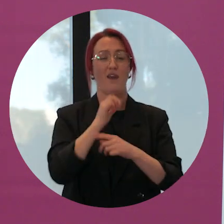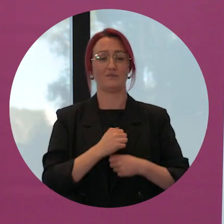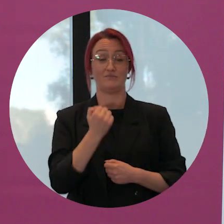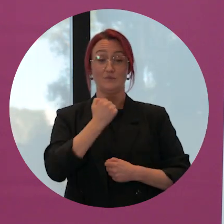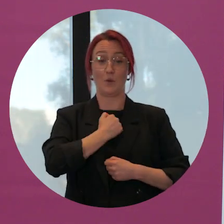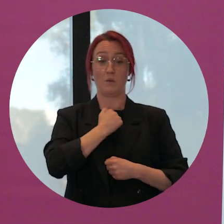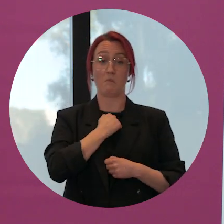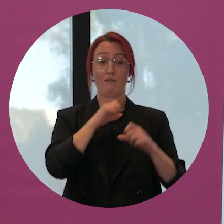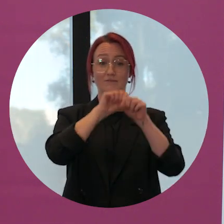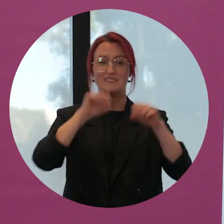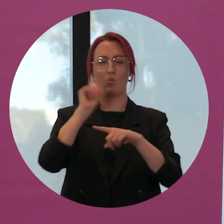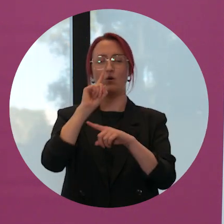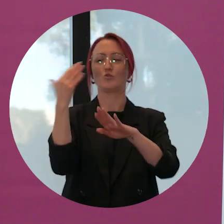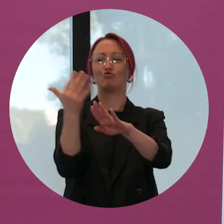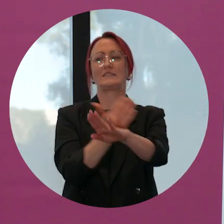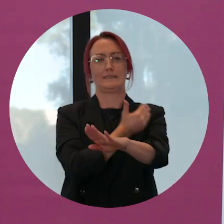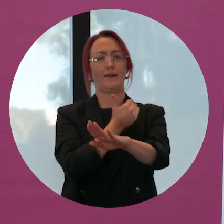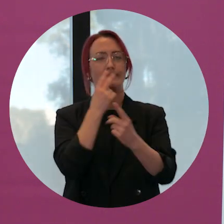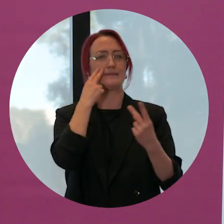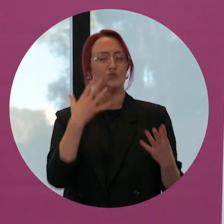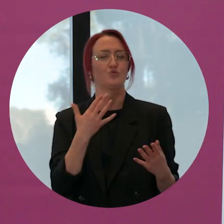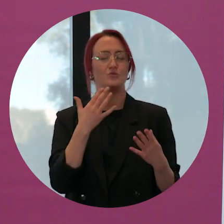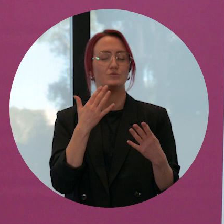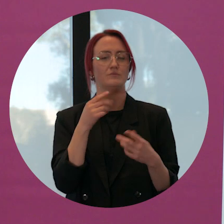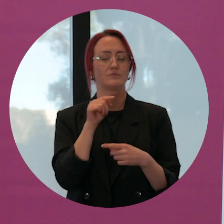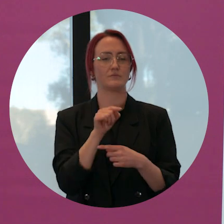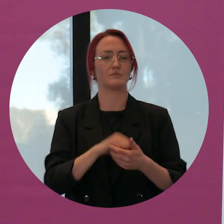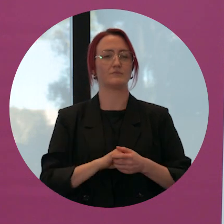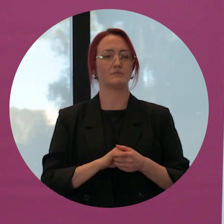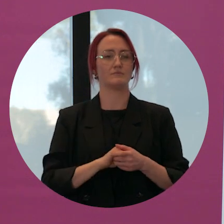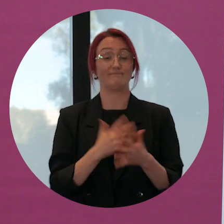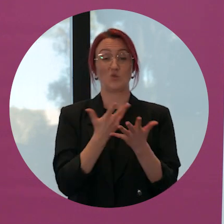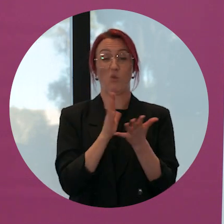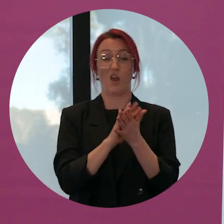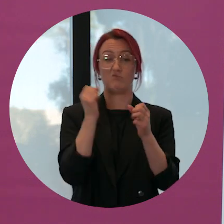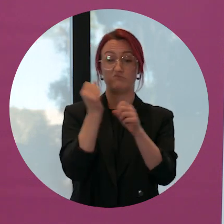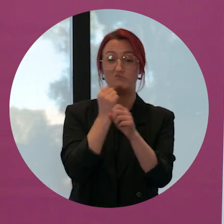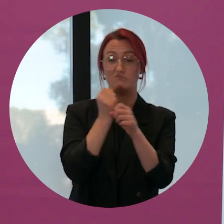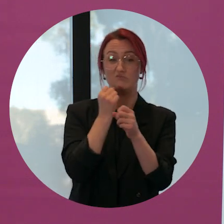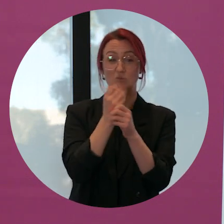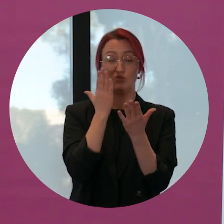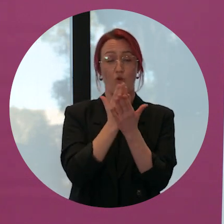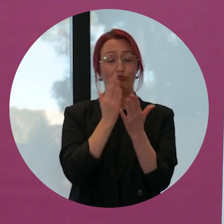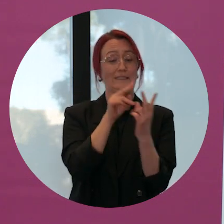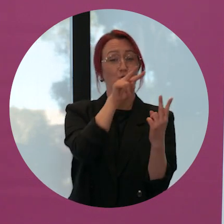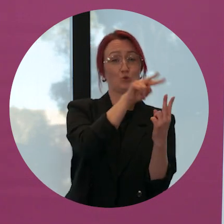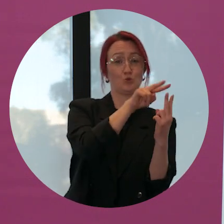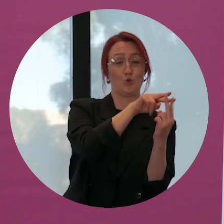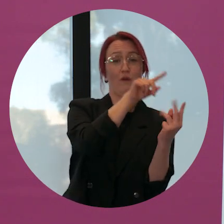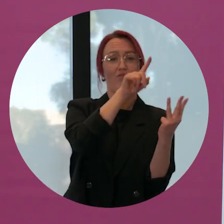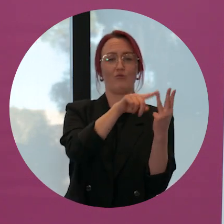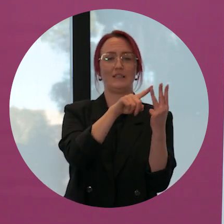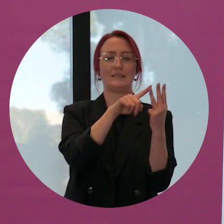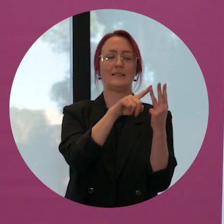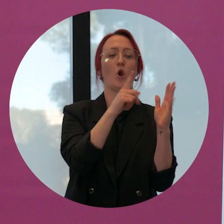greener solvent system. This greener solvent system could be prepared just by mixing two or three solid or liquid